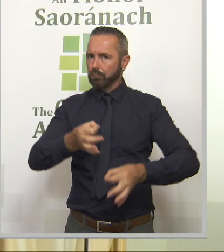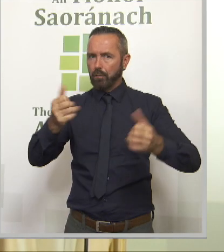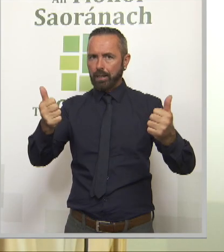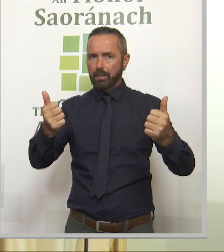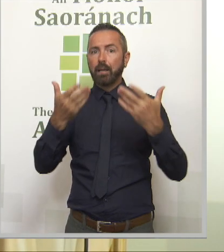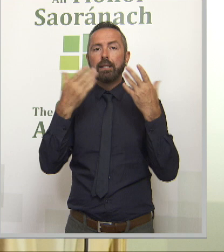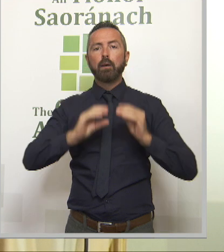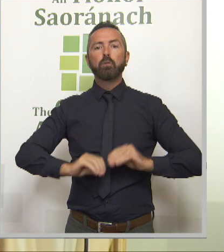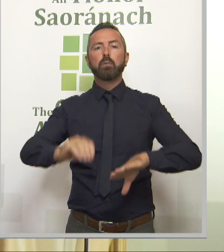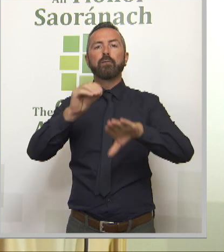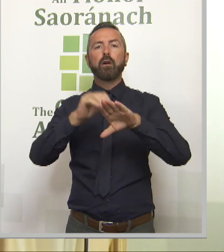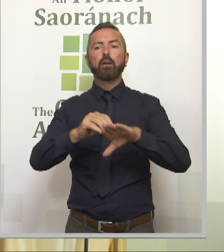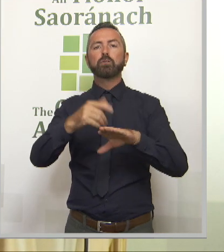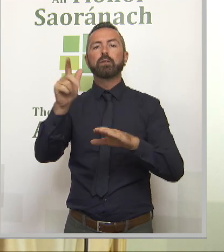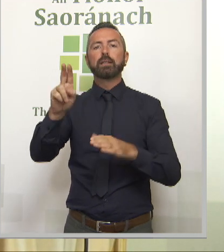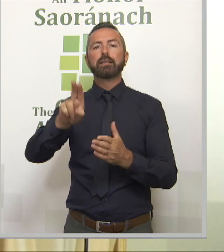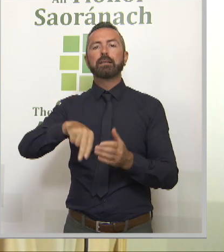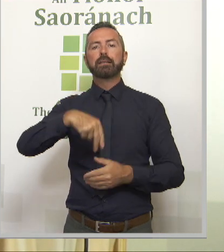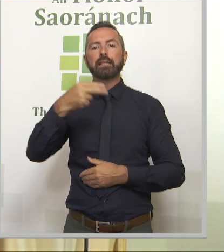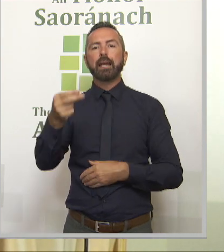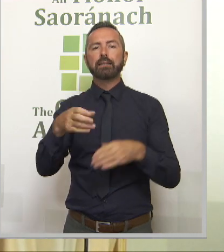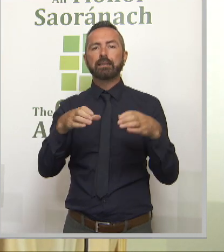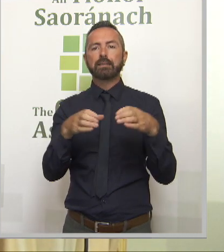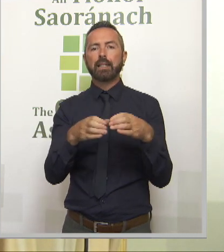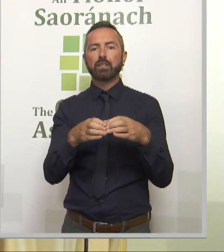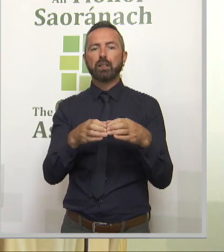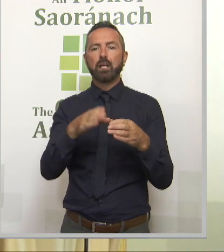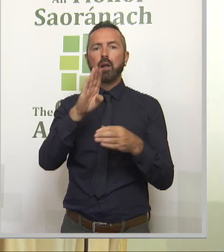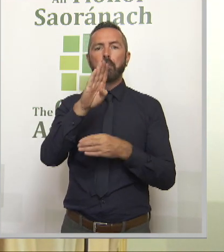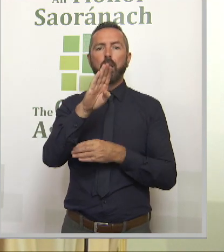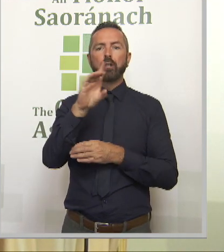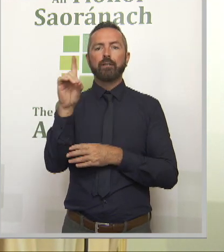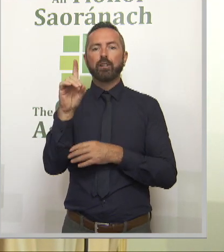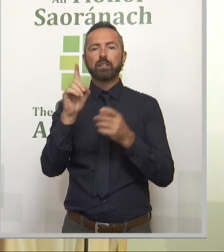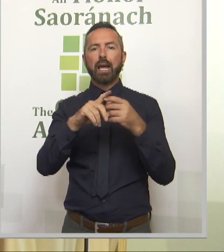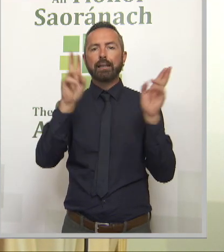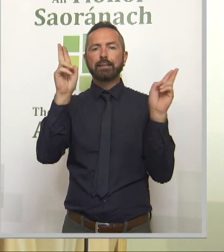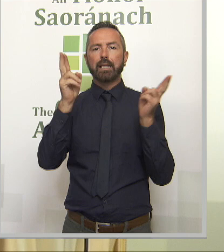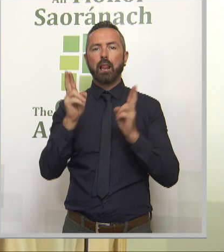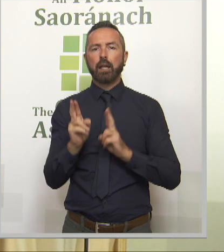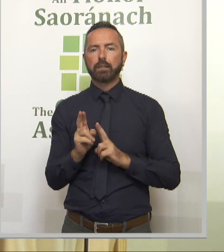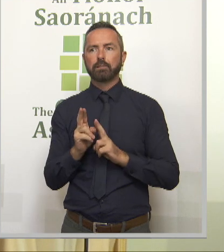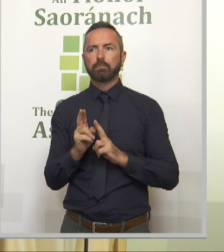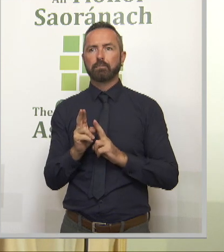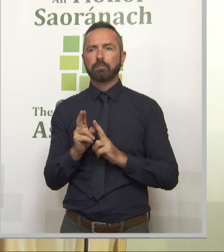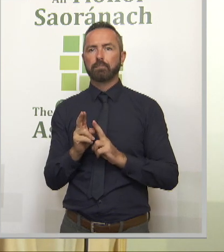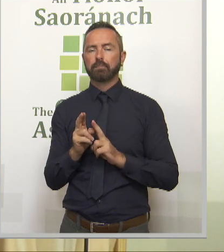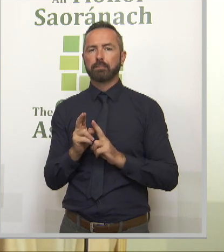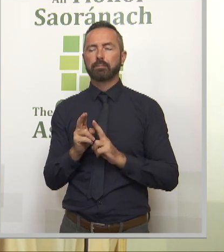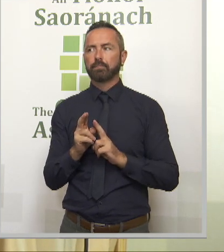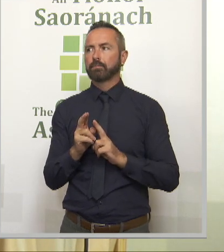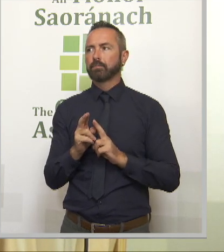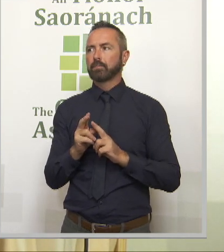we're going to move now into our next section, which is biodiversity and biodiversity decline. And if I can open my laptop, apologies.